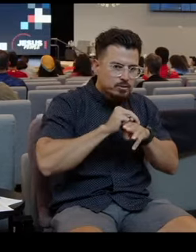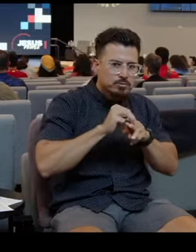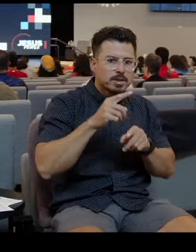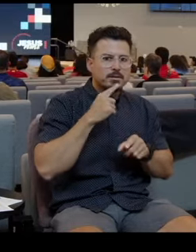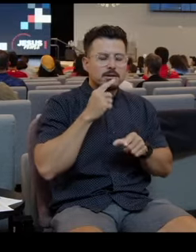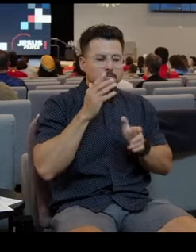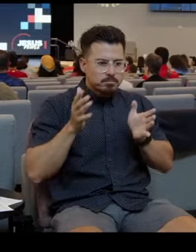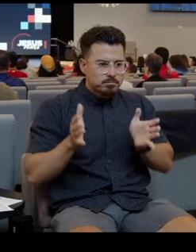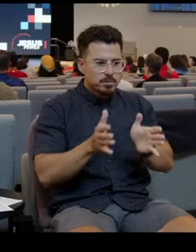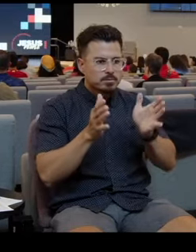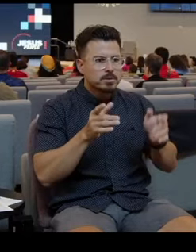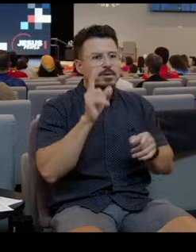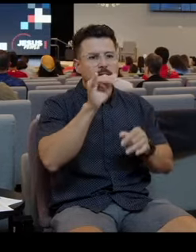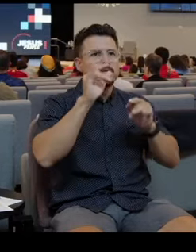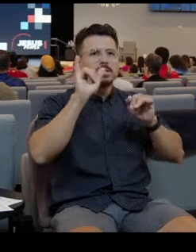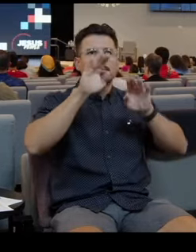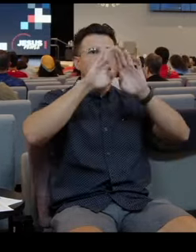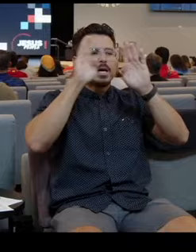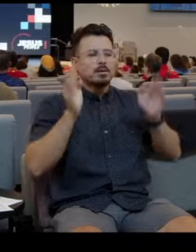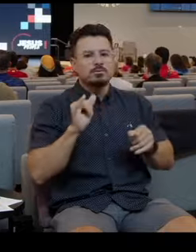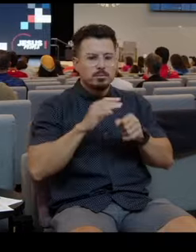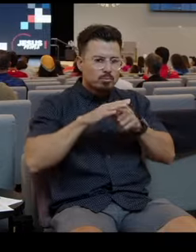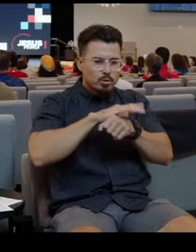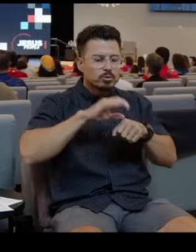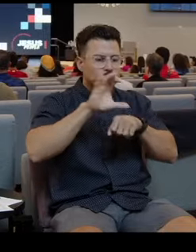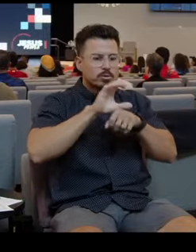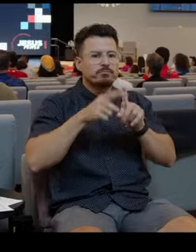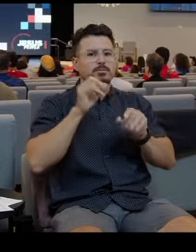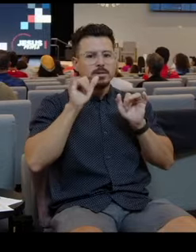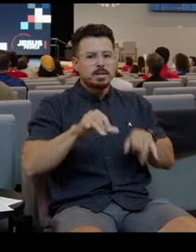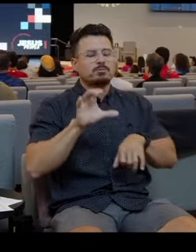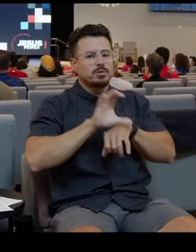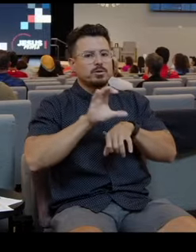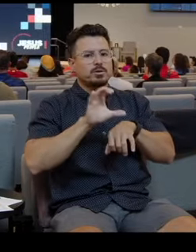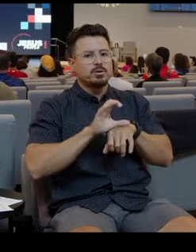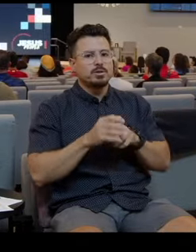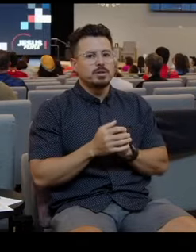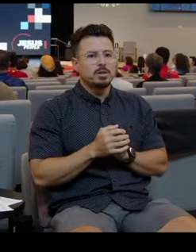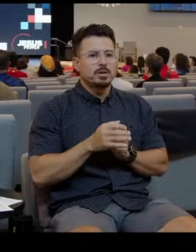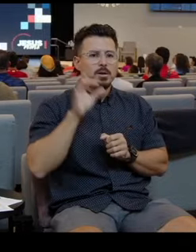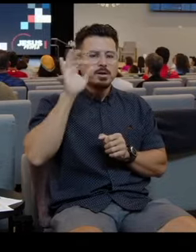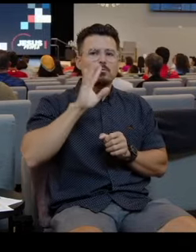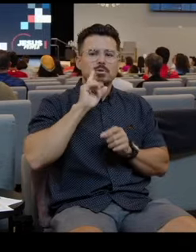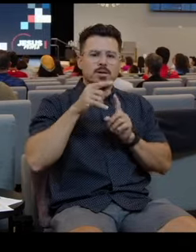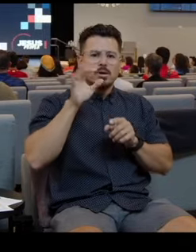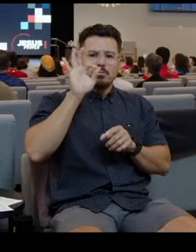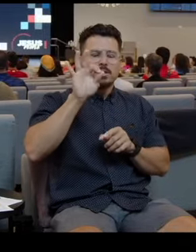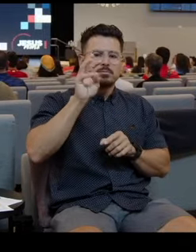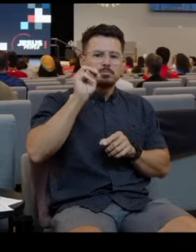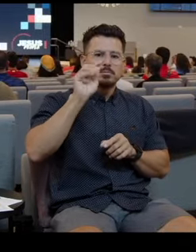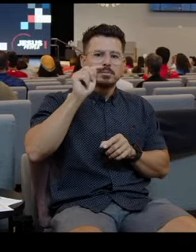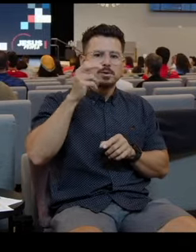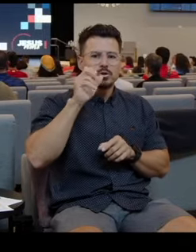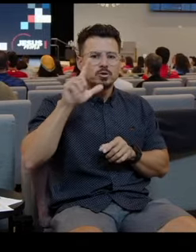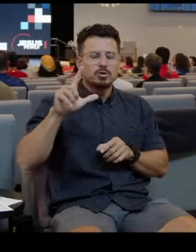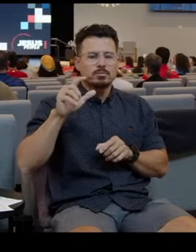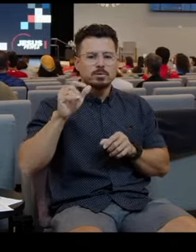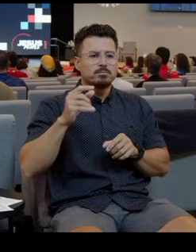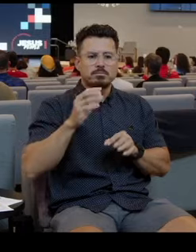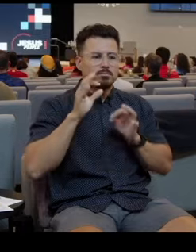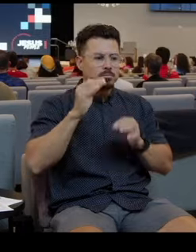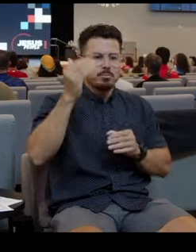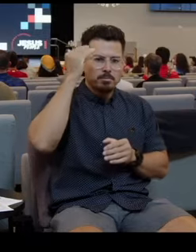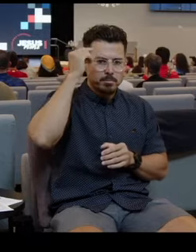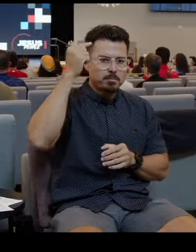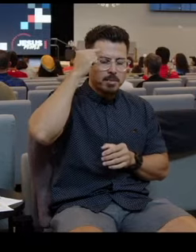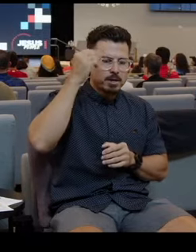commissioned under the same roof. I always say this, Pastor Mitchell was ahead of his time. He had the one-stop